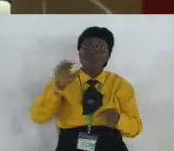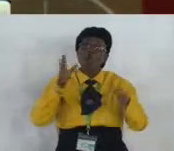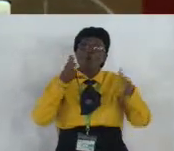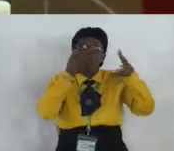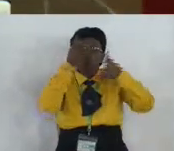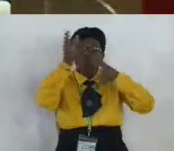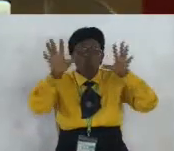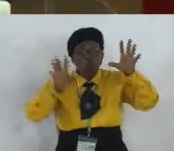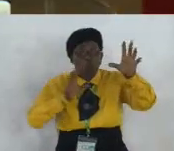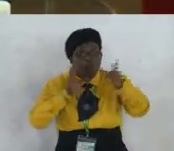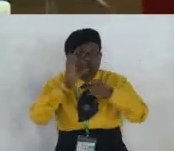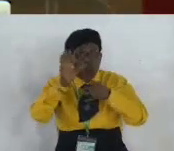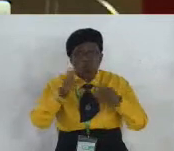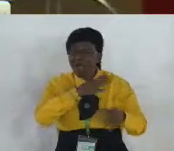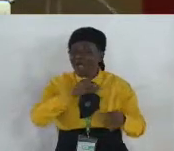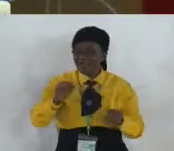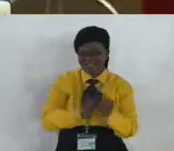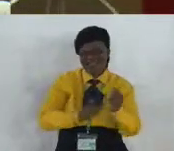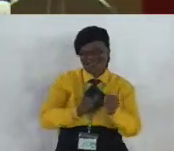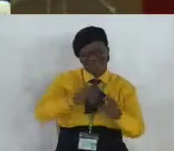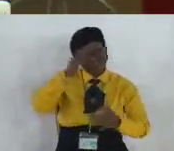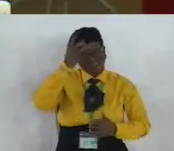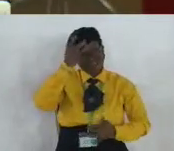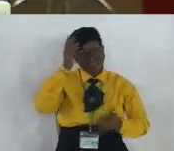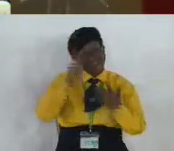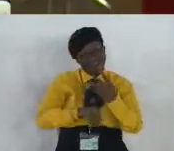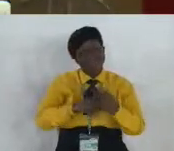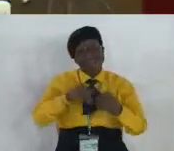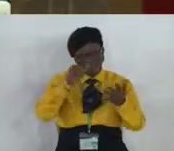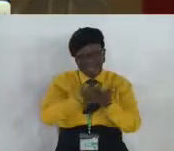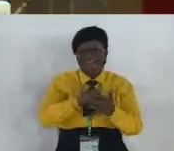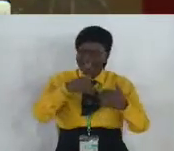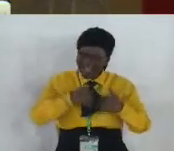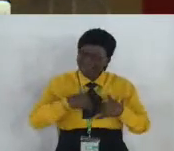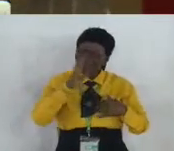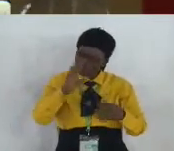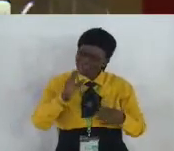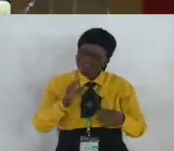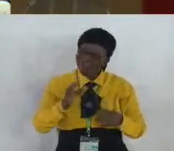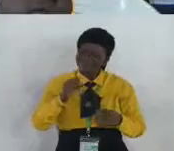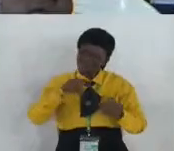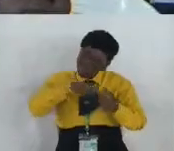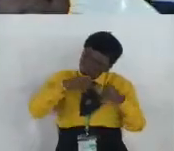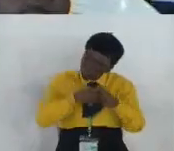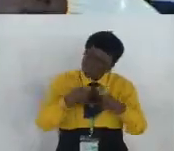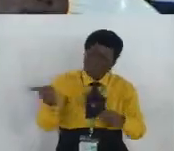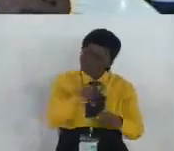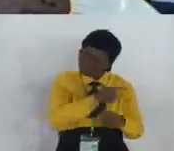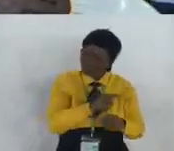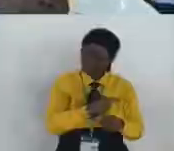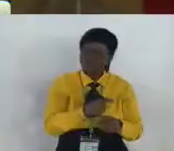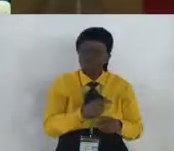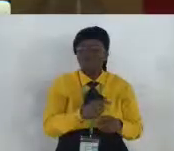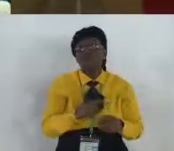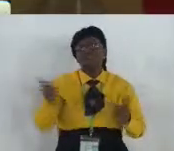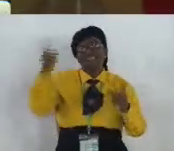And every sickness that has been troubling you up till now is going to be drowned.